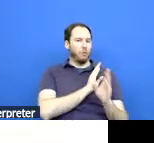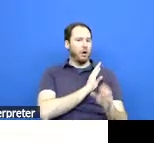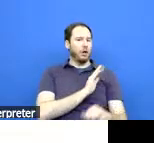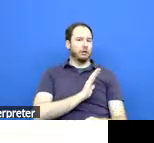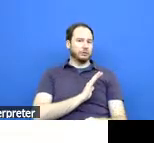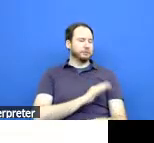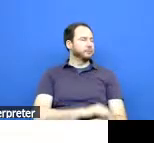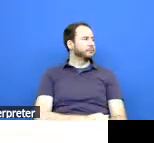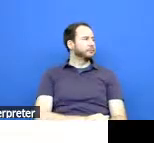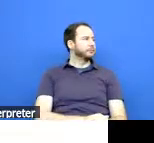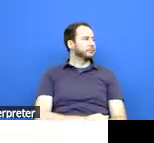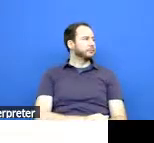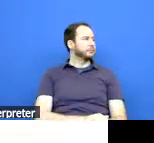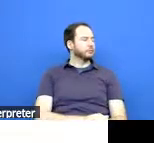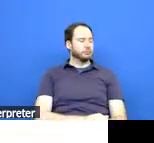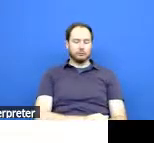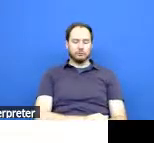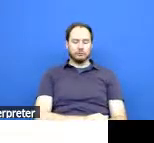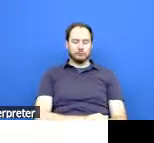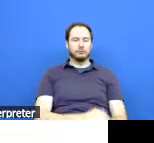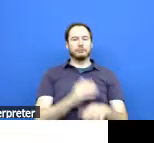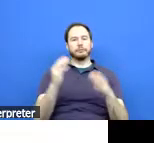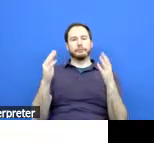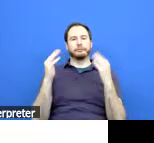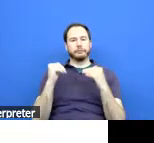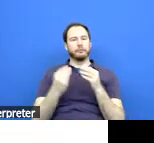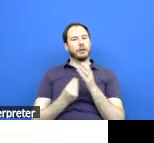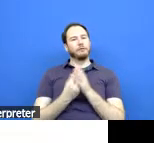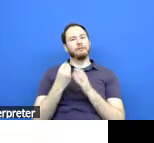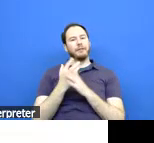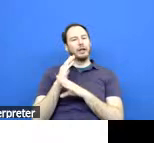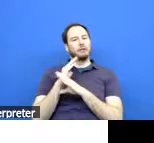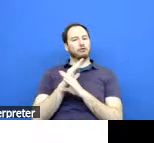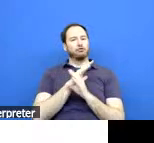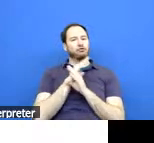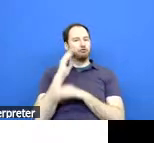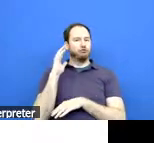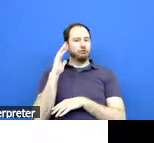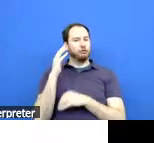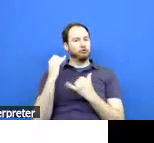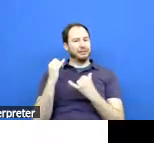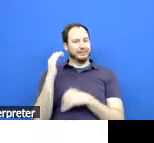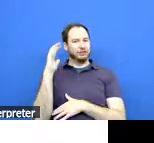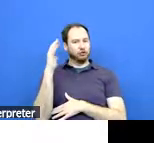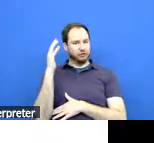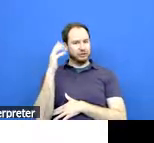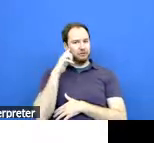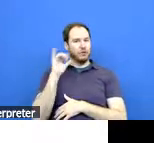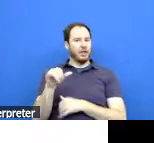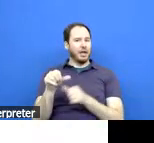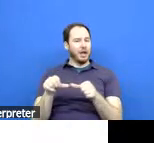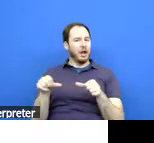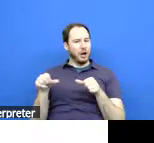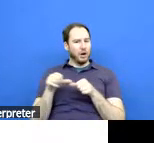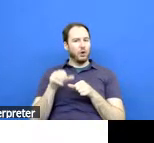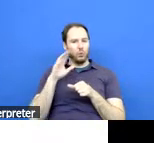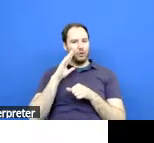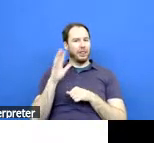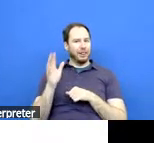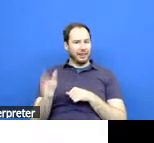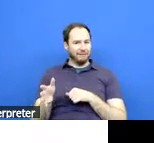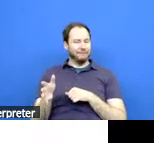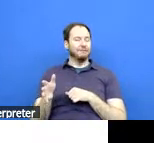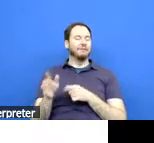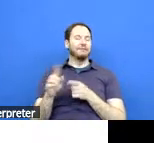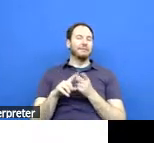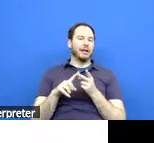And then the vegetative screening, the existing trees in that buffer were going to remain, and there was going to